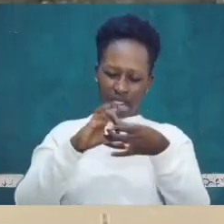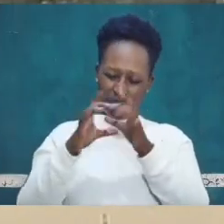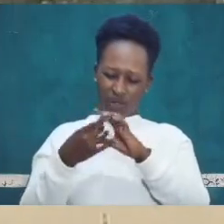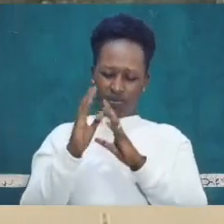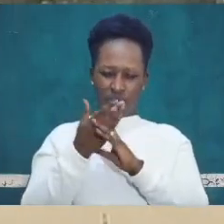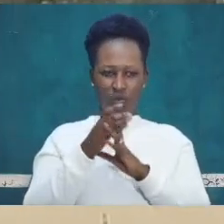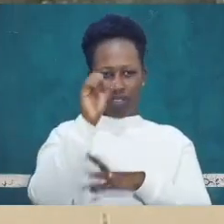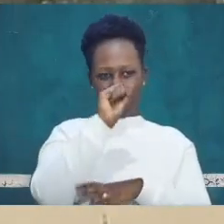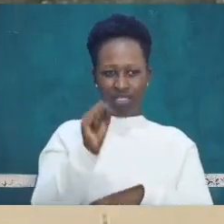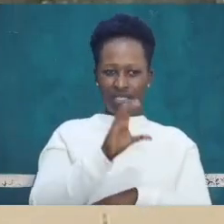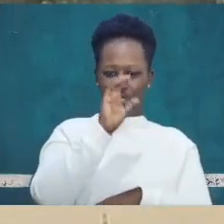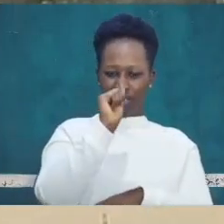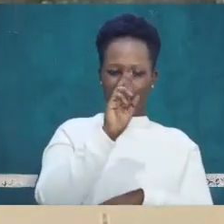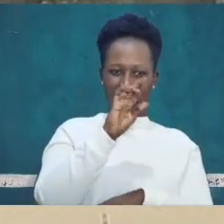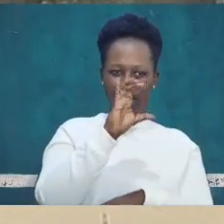between scarcity?